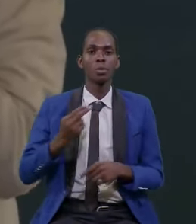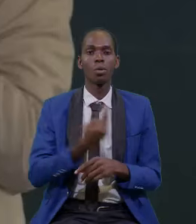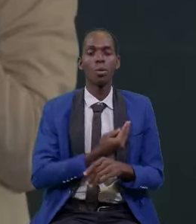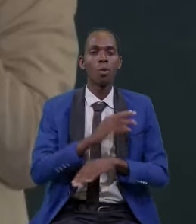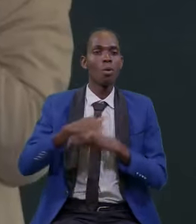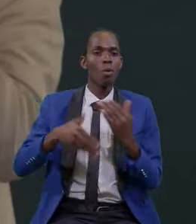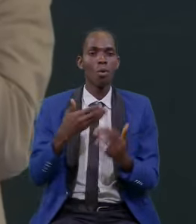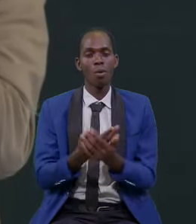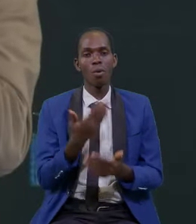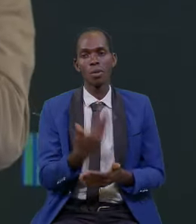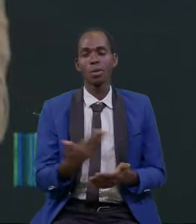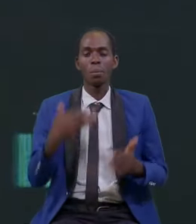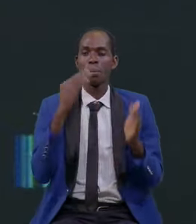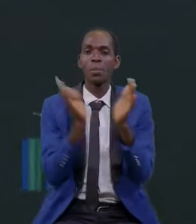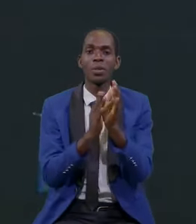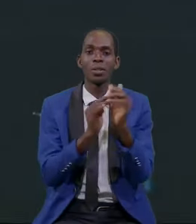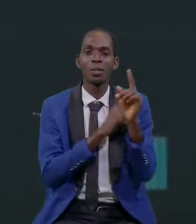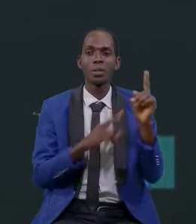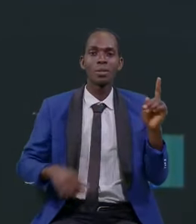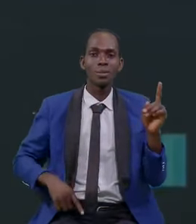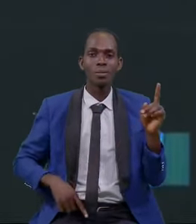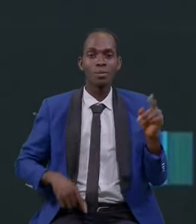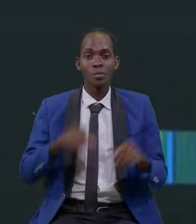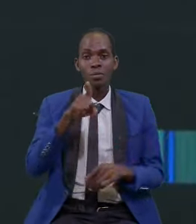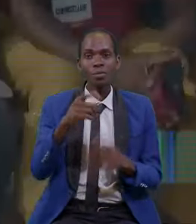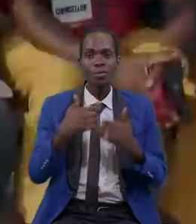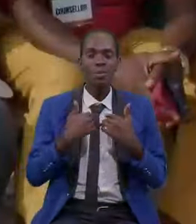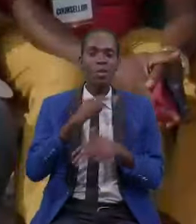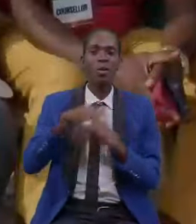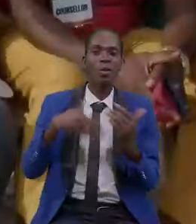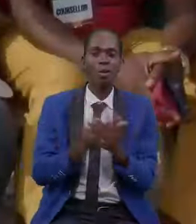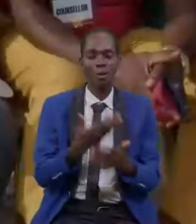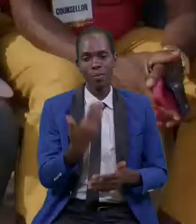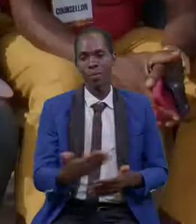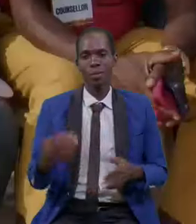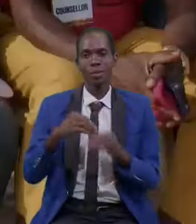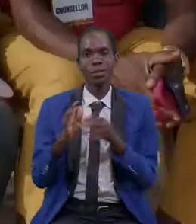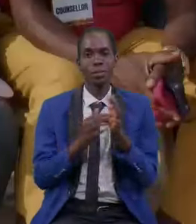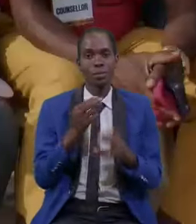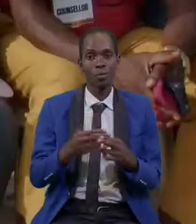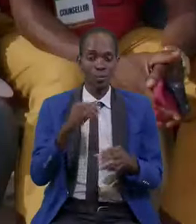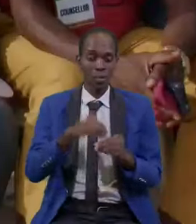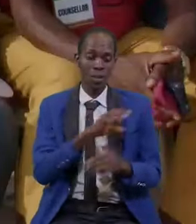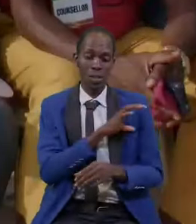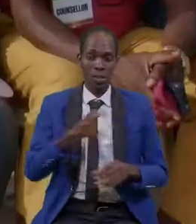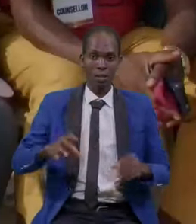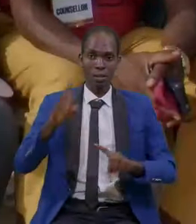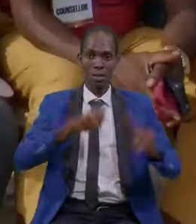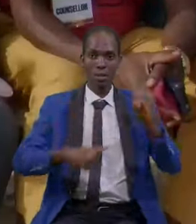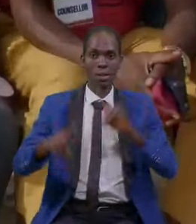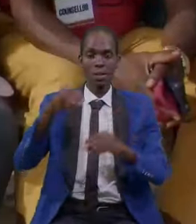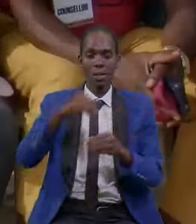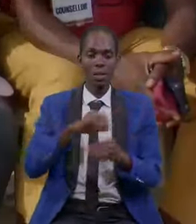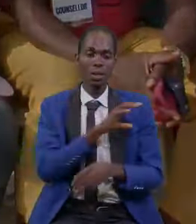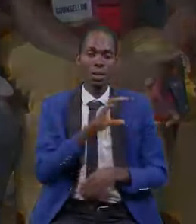things. Praise the Lord. You have all things in Christ I have all things. There's